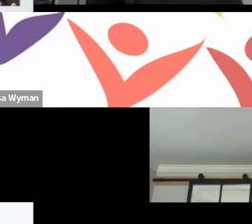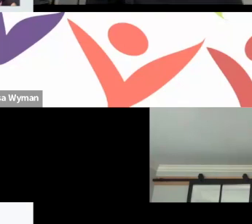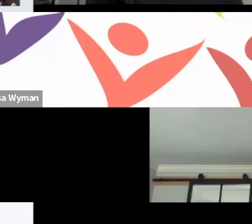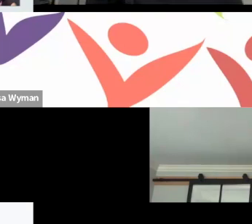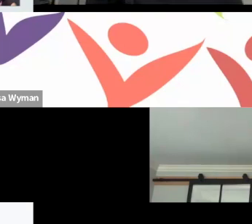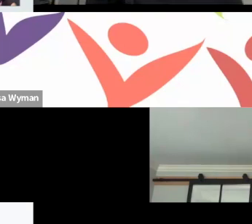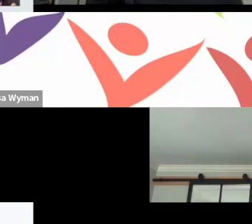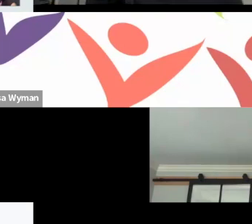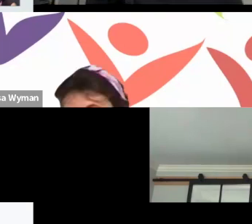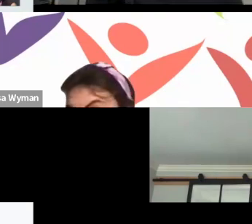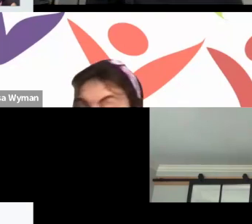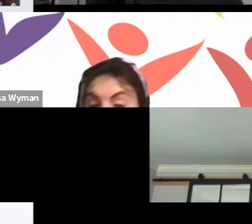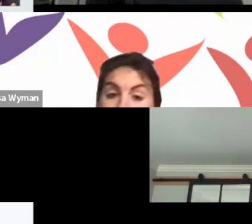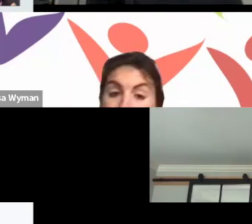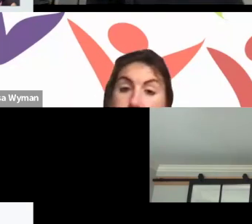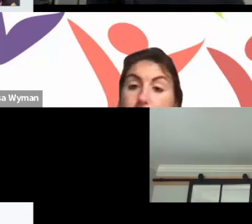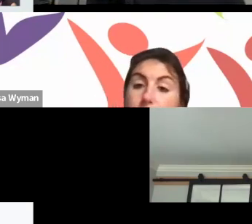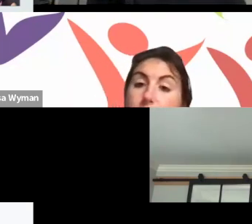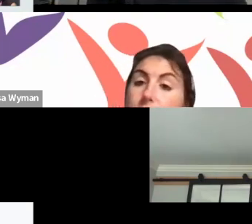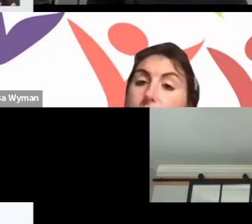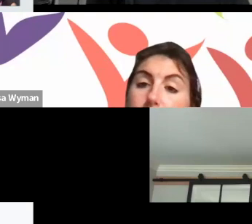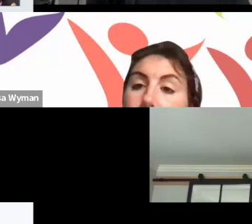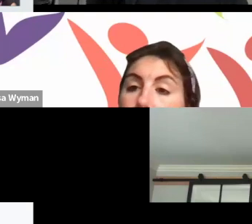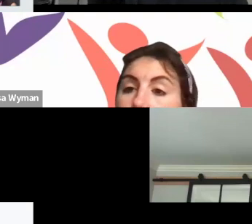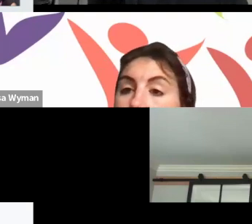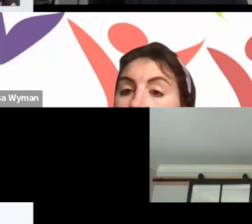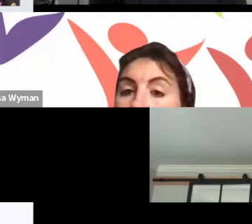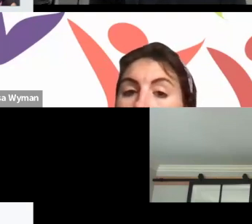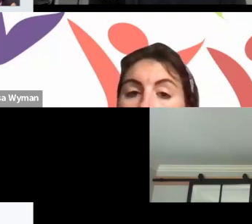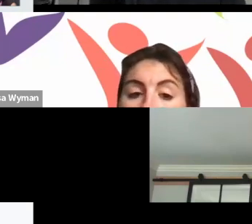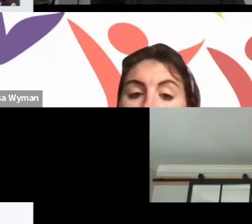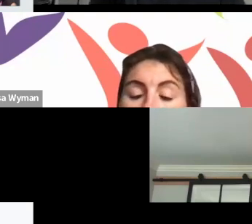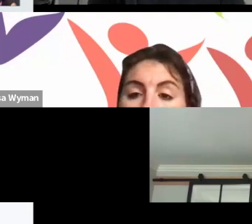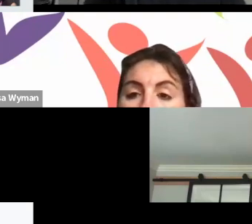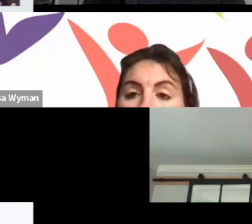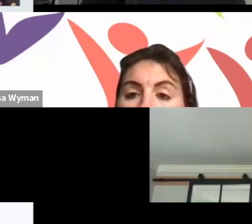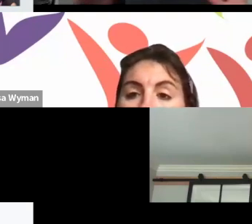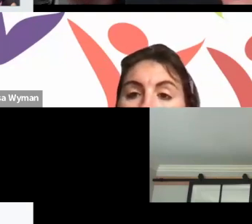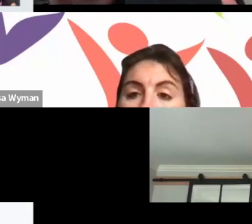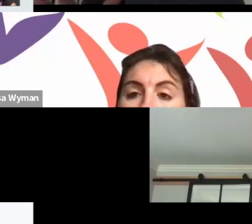Good. Okay, go ahead. Okay, great. Yeah, so